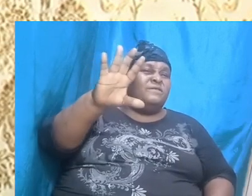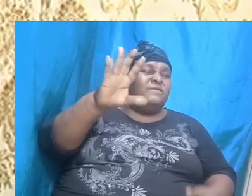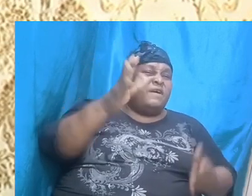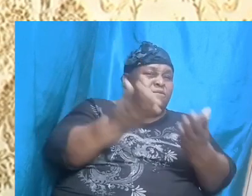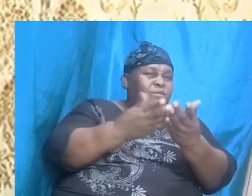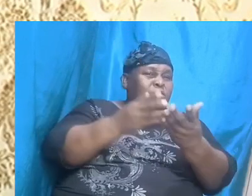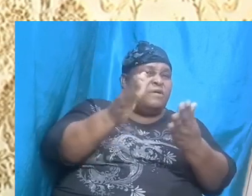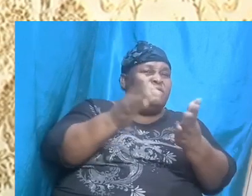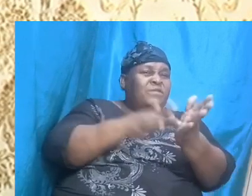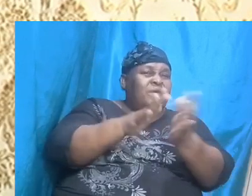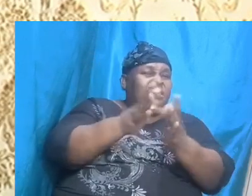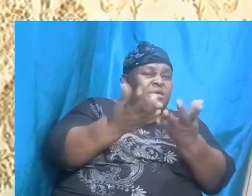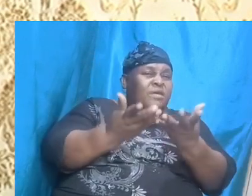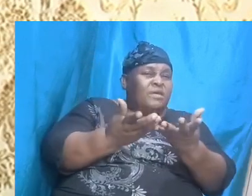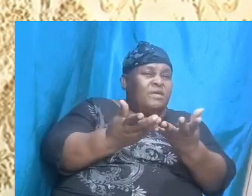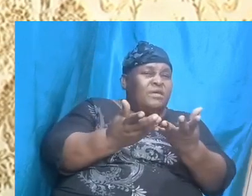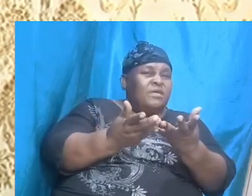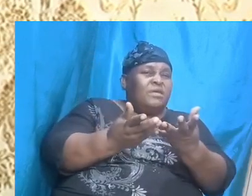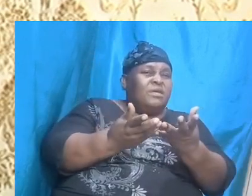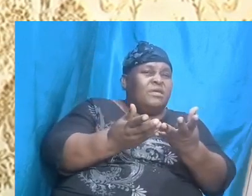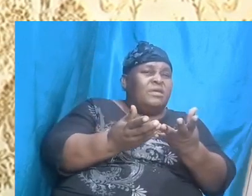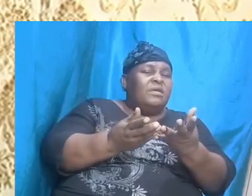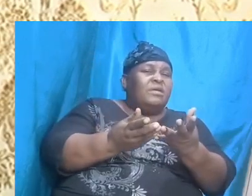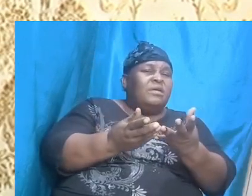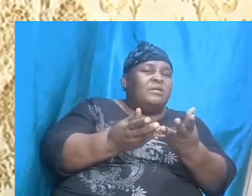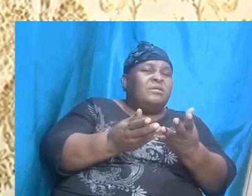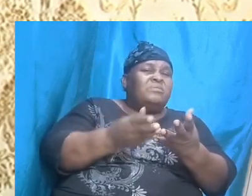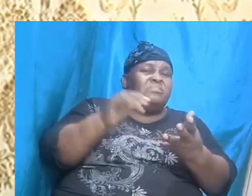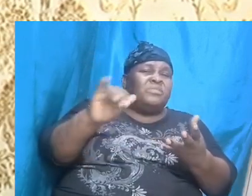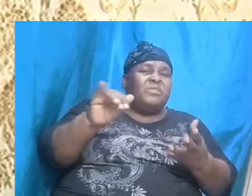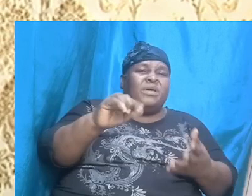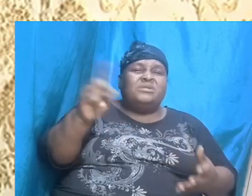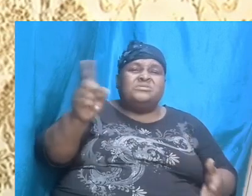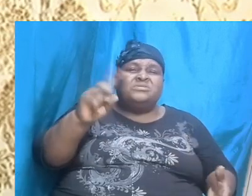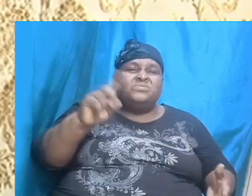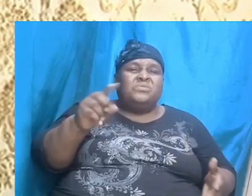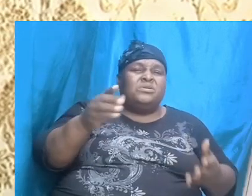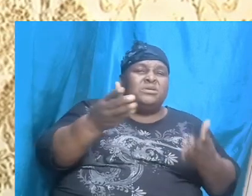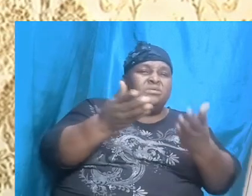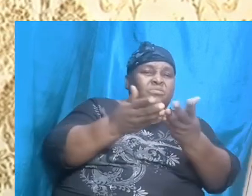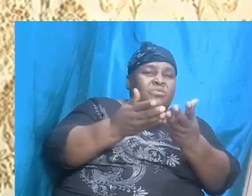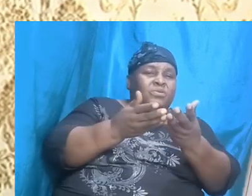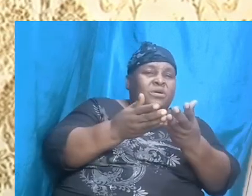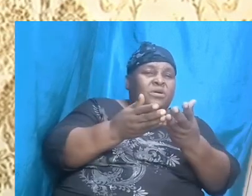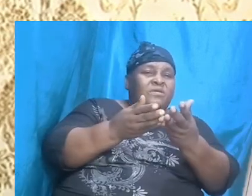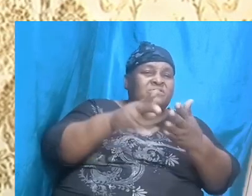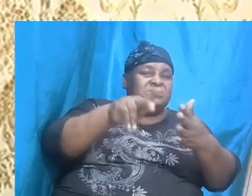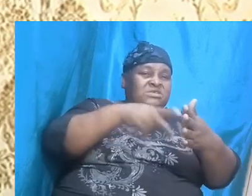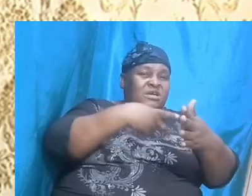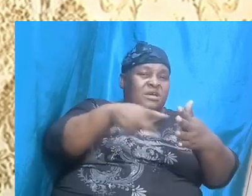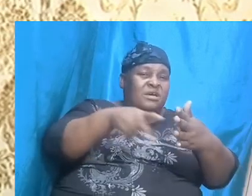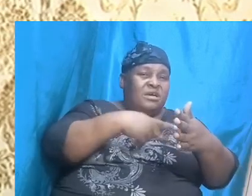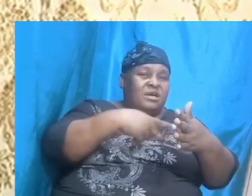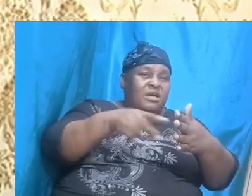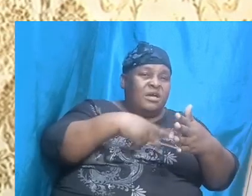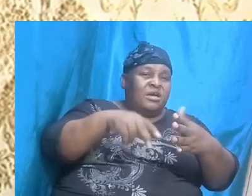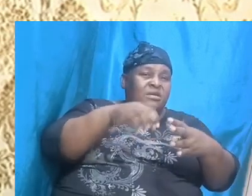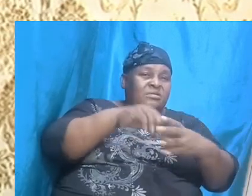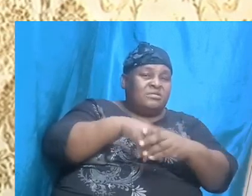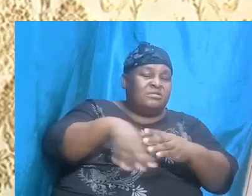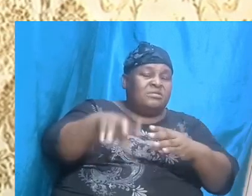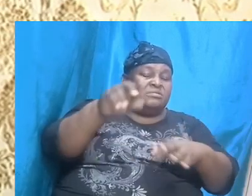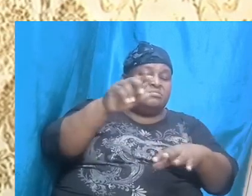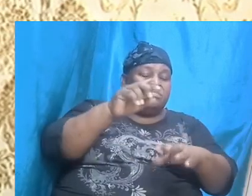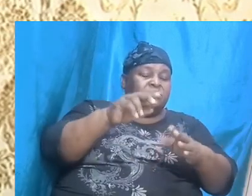called the prophetic books. And they have the Ketuvim. And that is where the book of Psalm was located, in the section that was called the